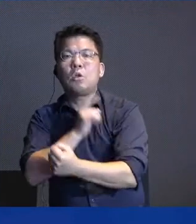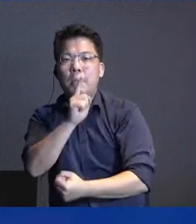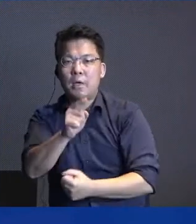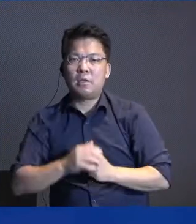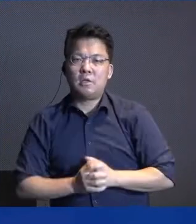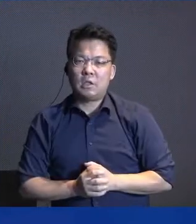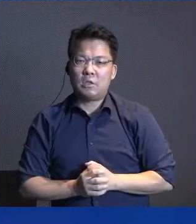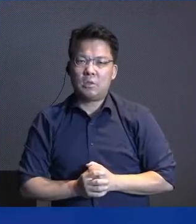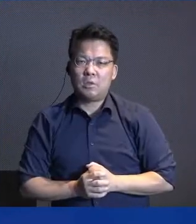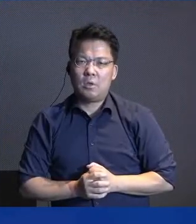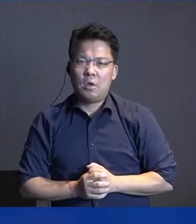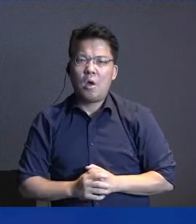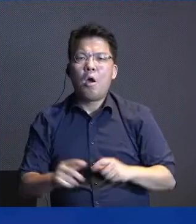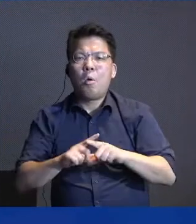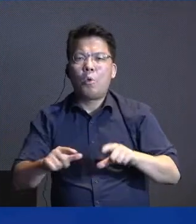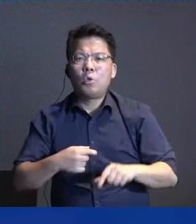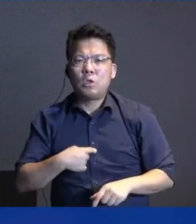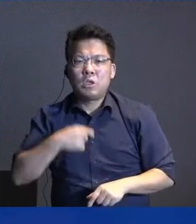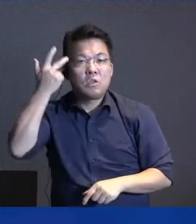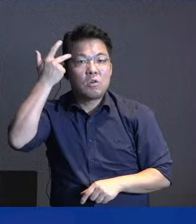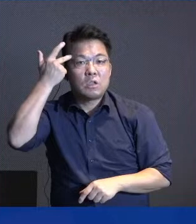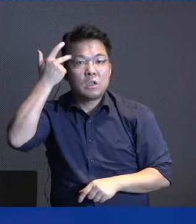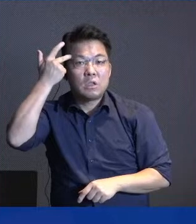welcome all your thoughts on this,